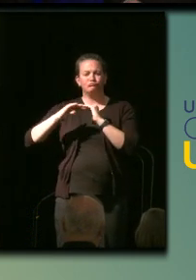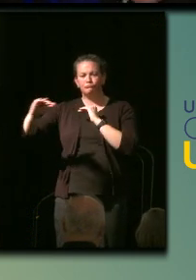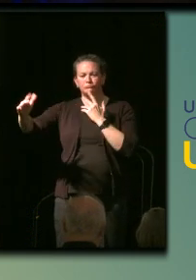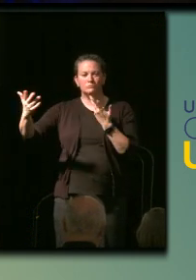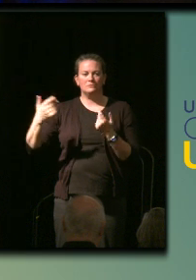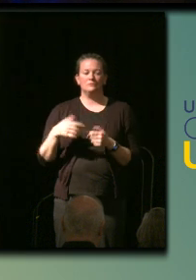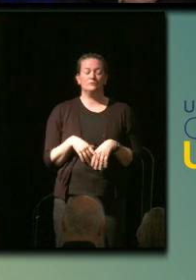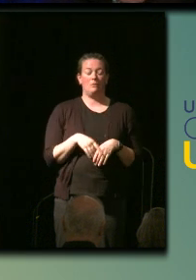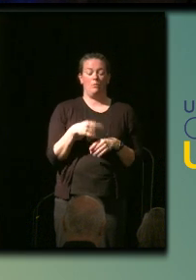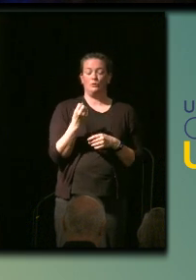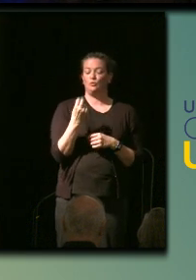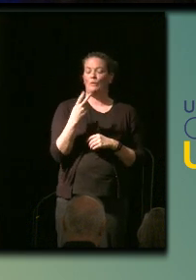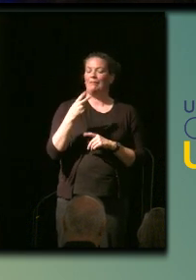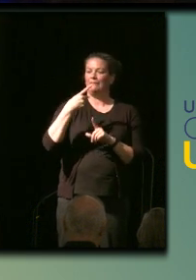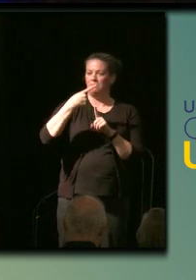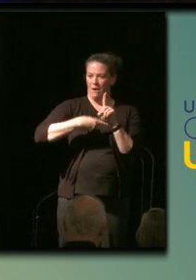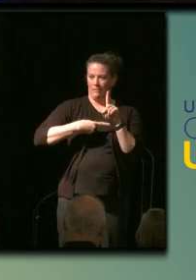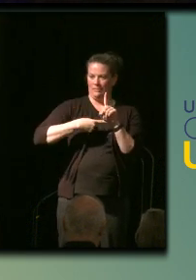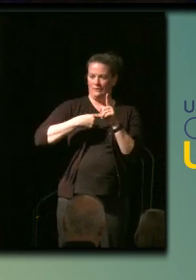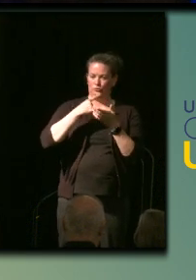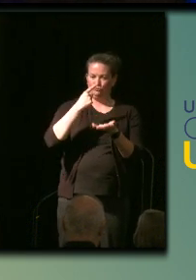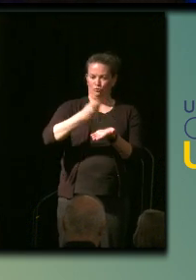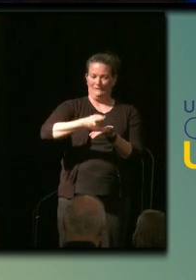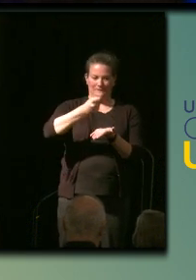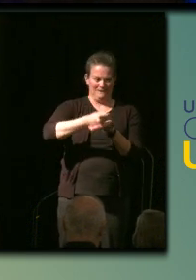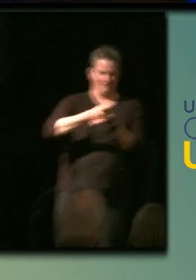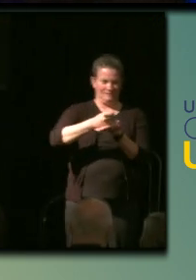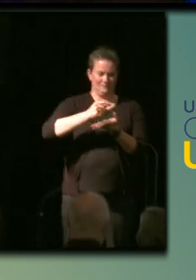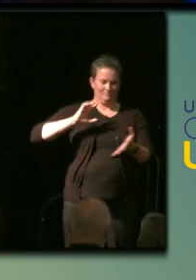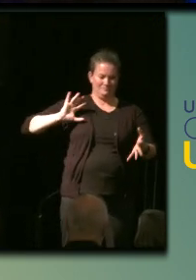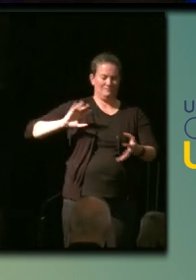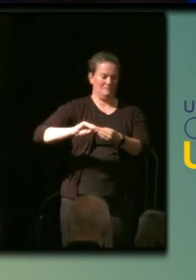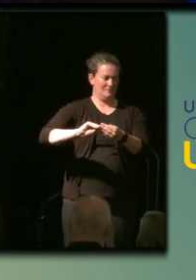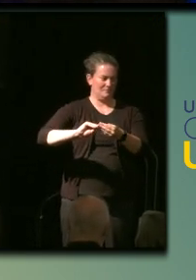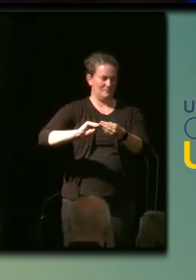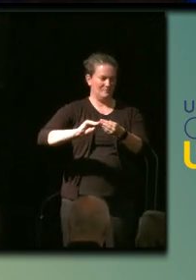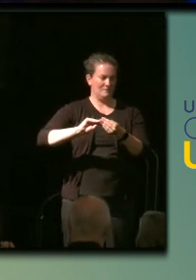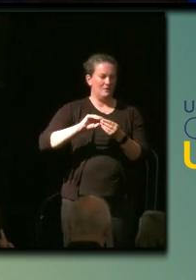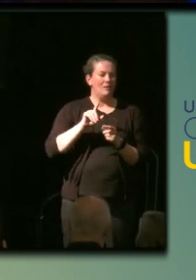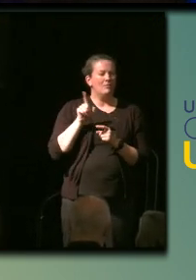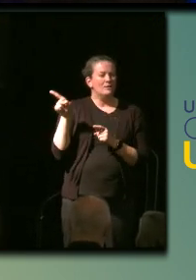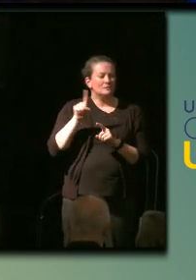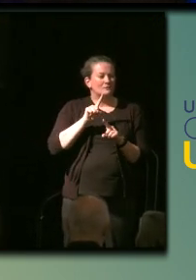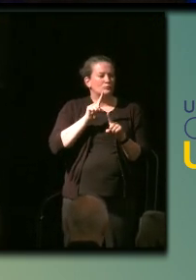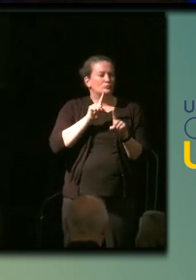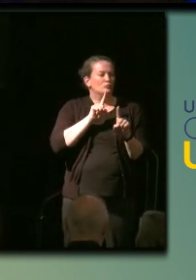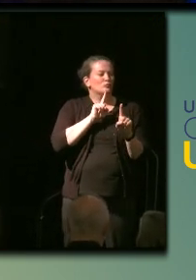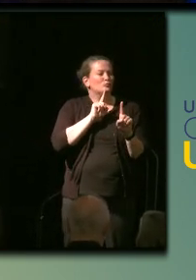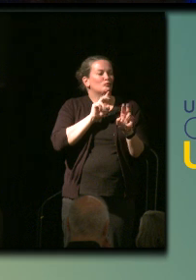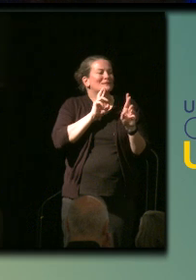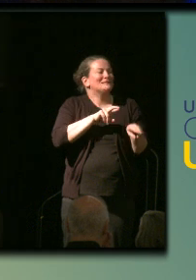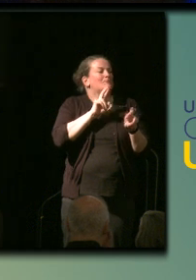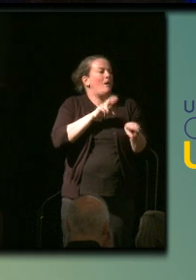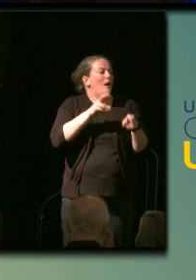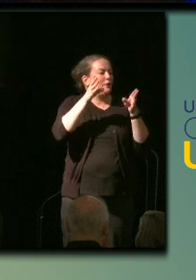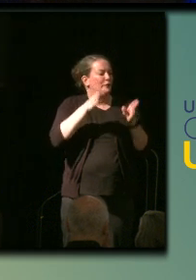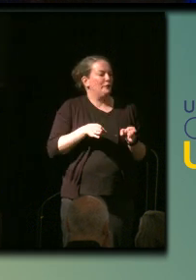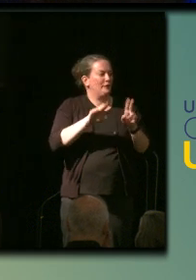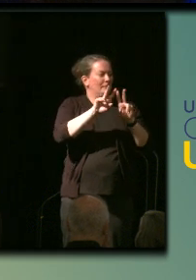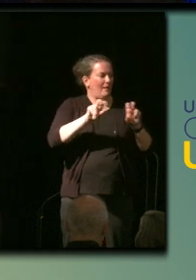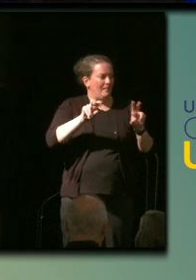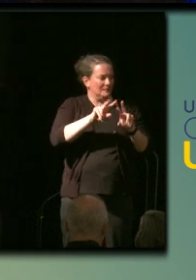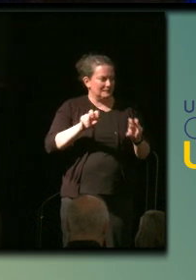And this is a responder analysis, so I want to make clear what that is. So this is the percentage of patients who gained more